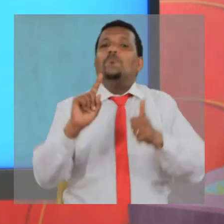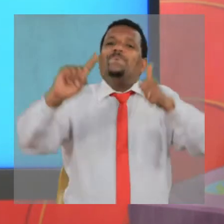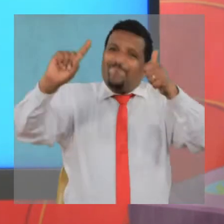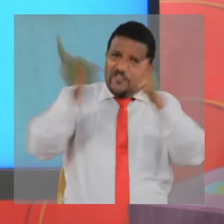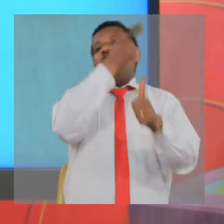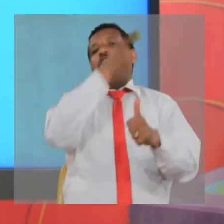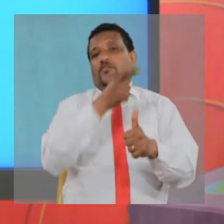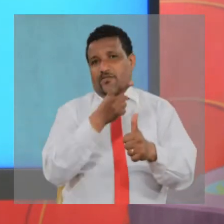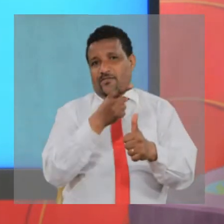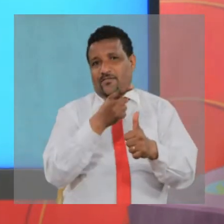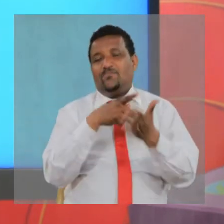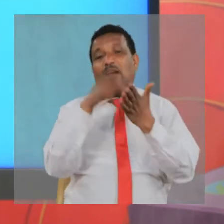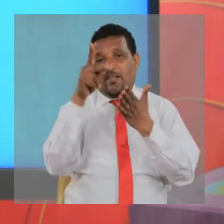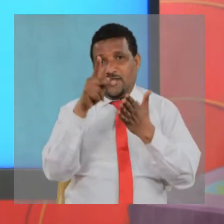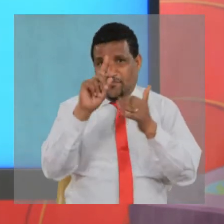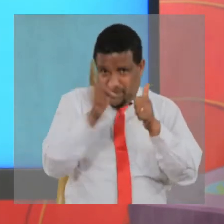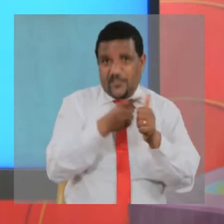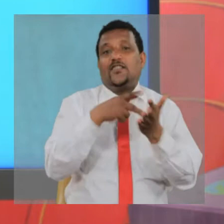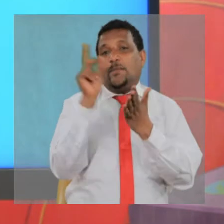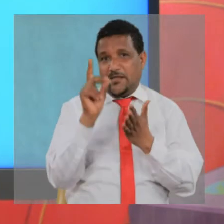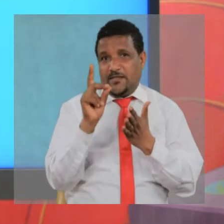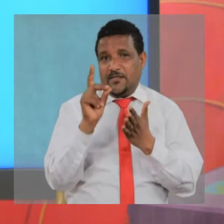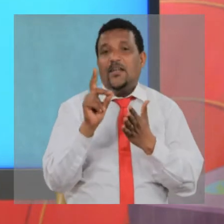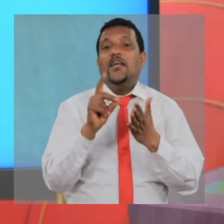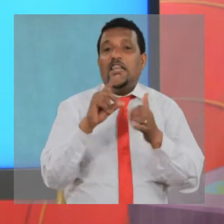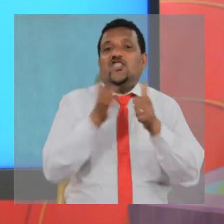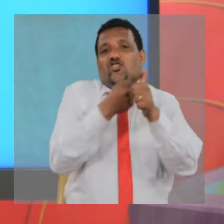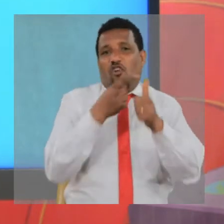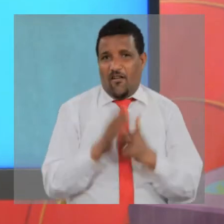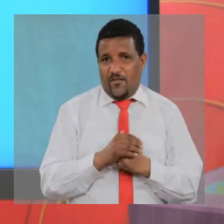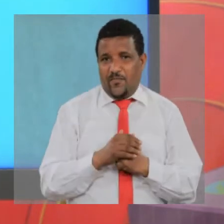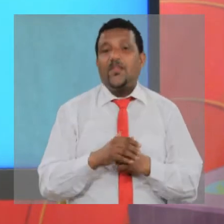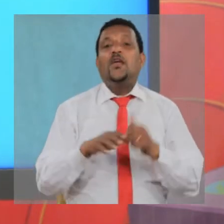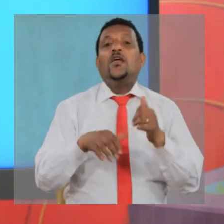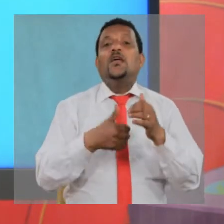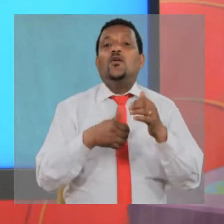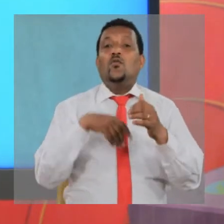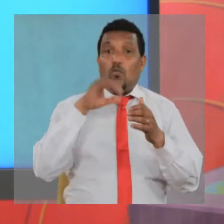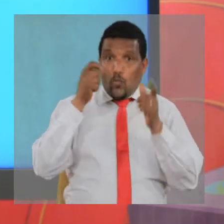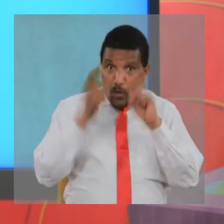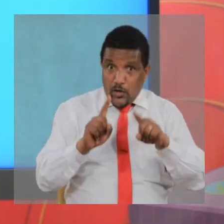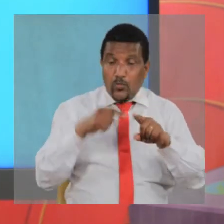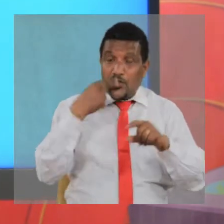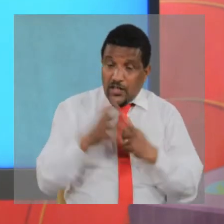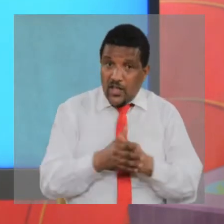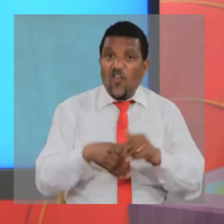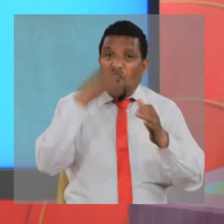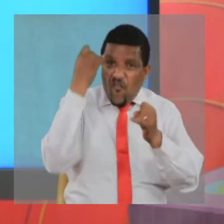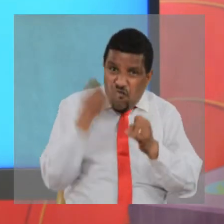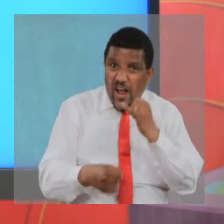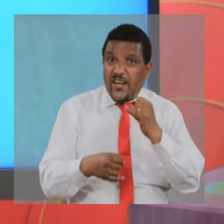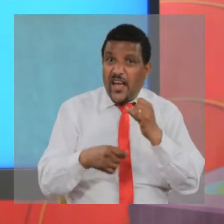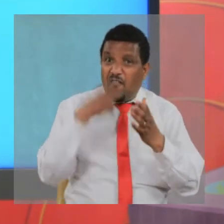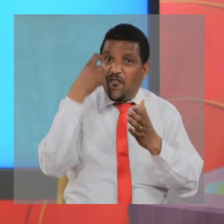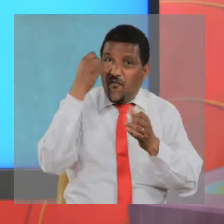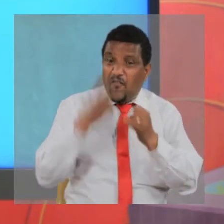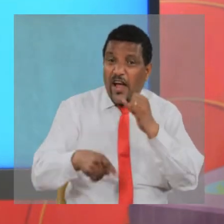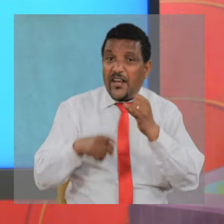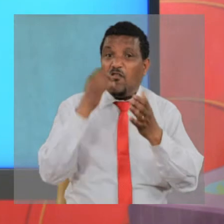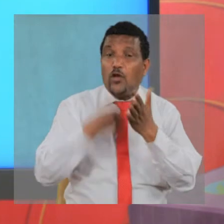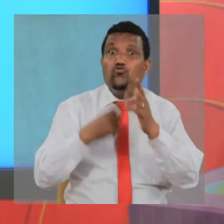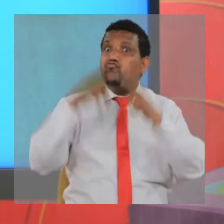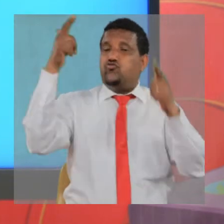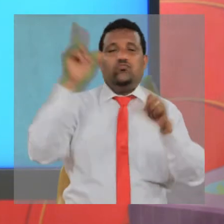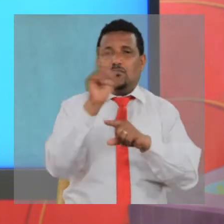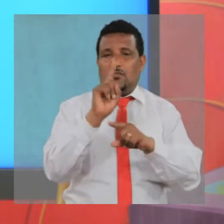the price which comes first is considered as initial. And again, when we say the final value, we are not referring the largest value,